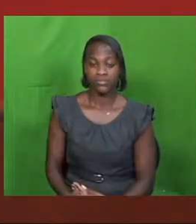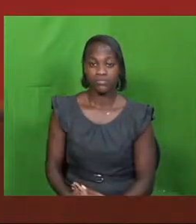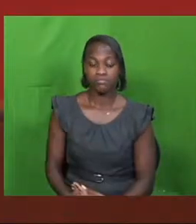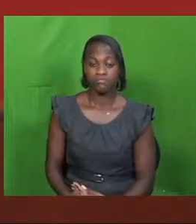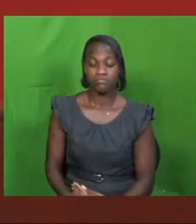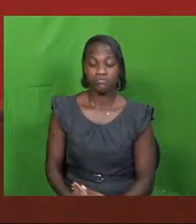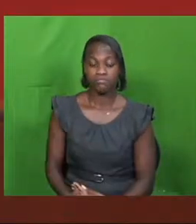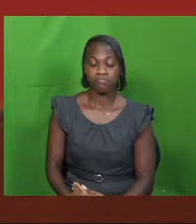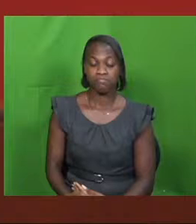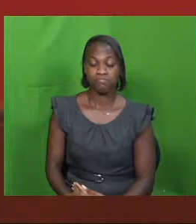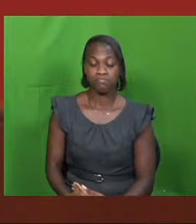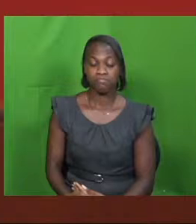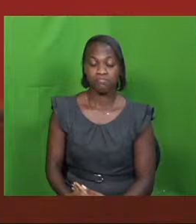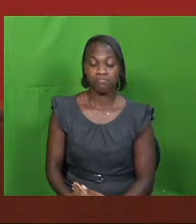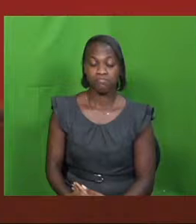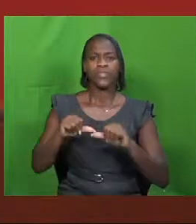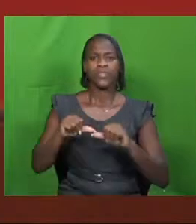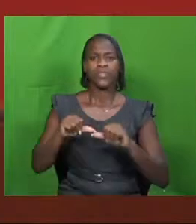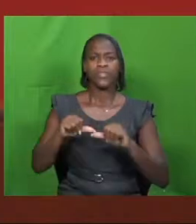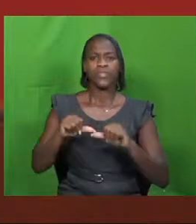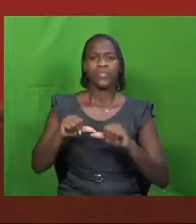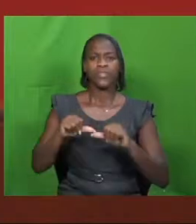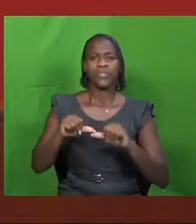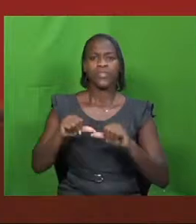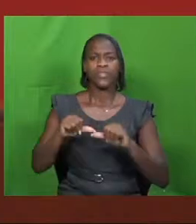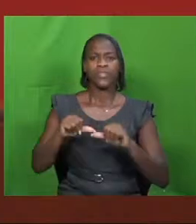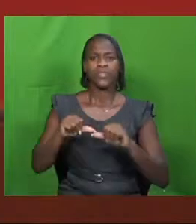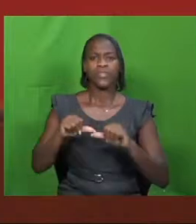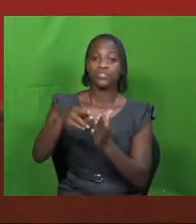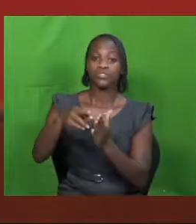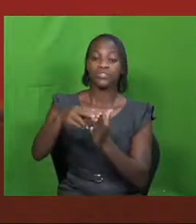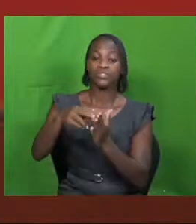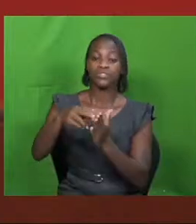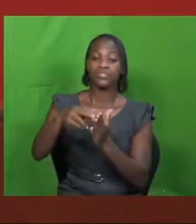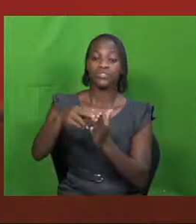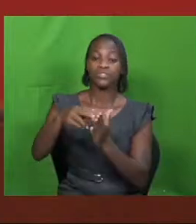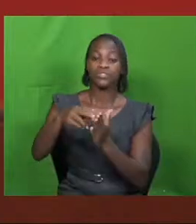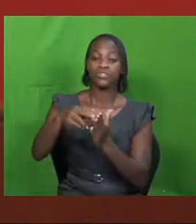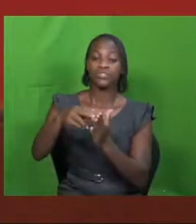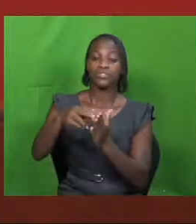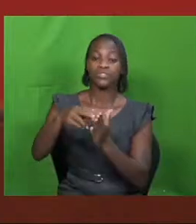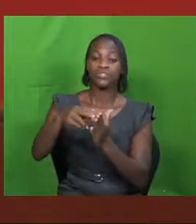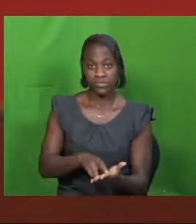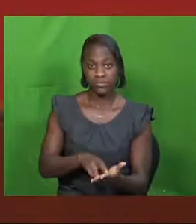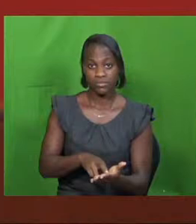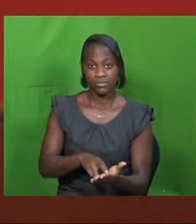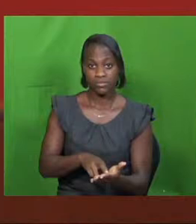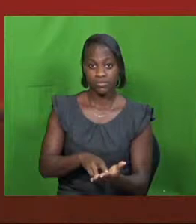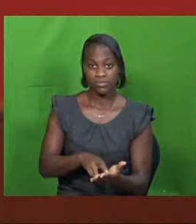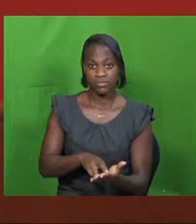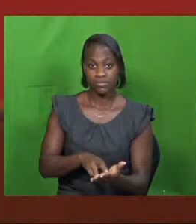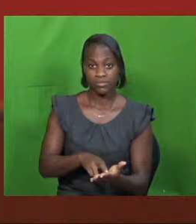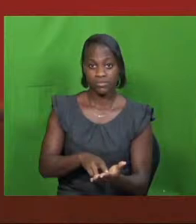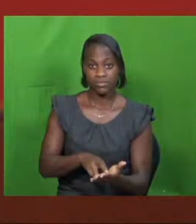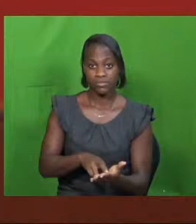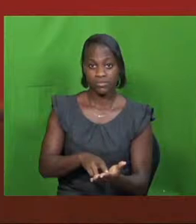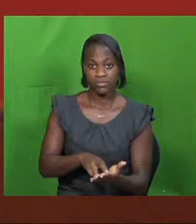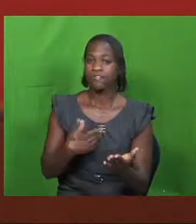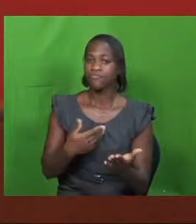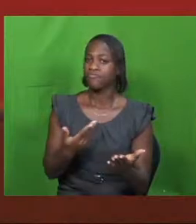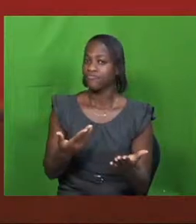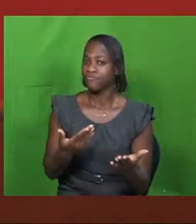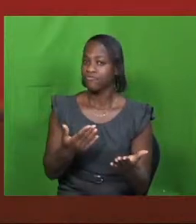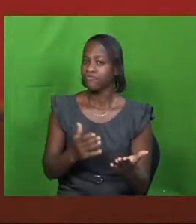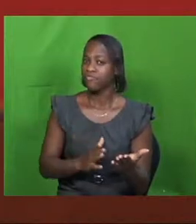We move on to official reports. I have in my possession the